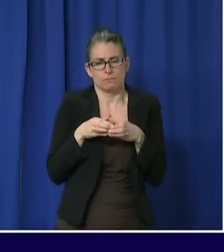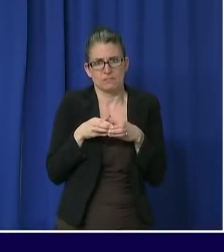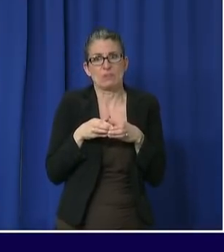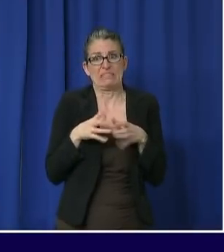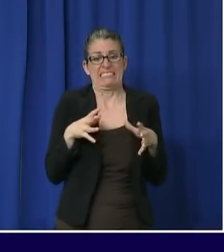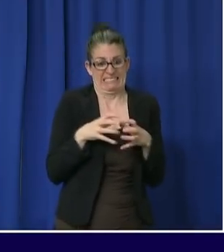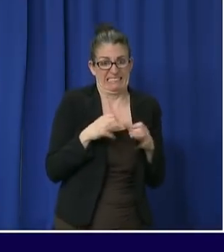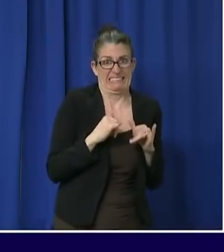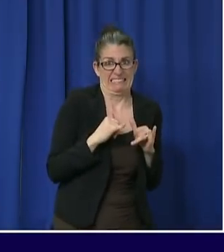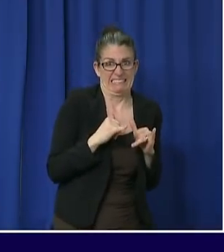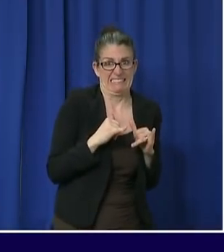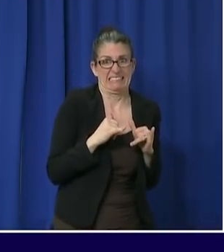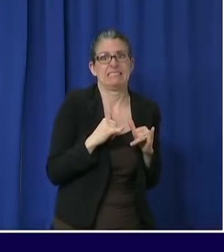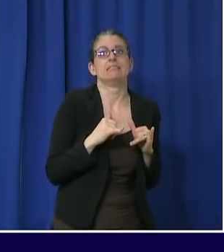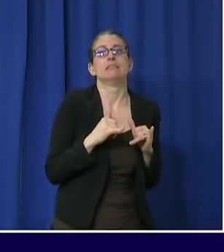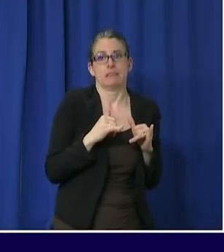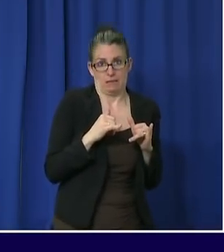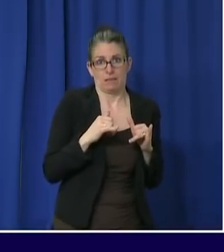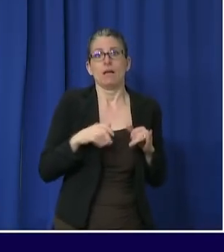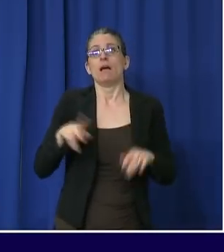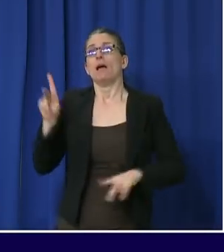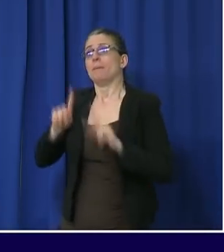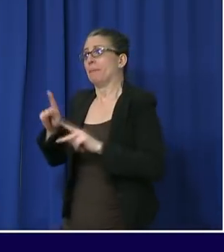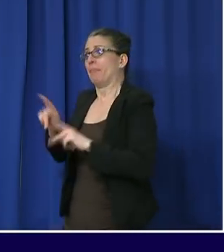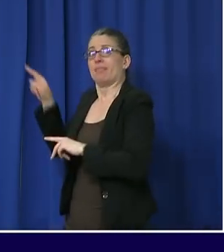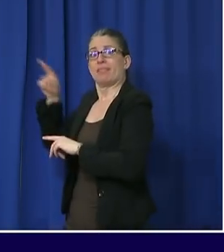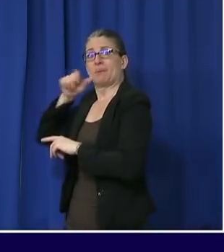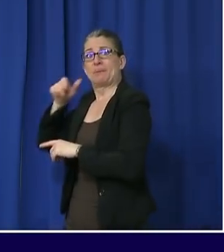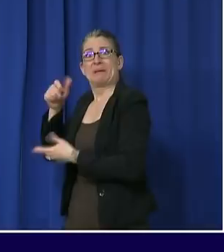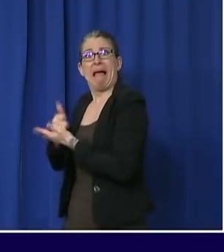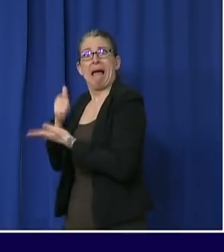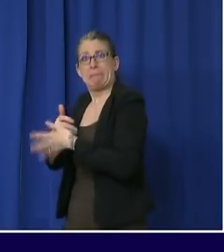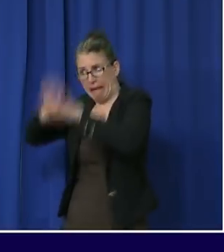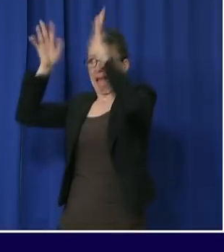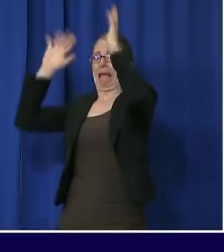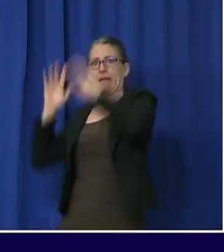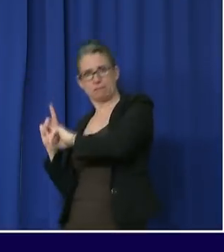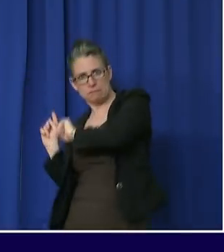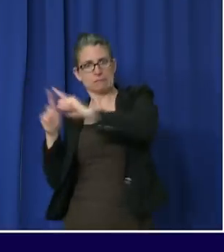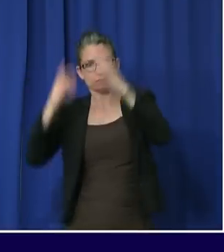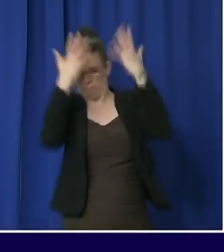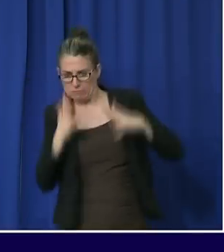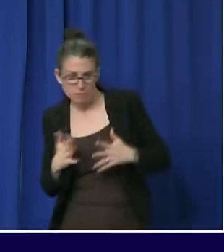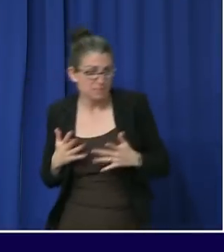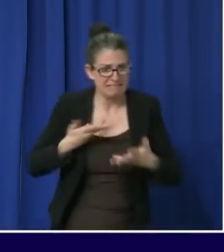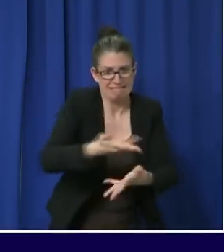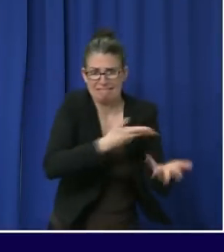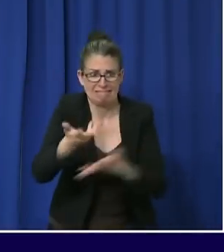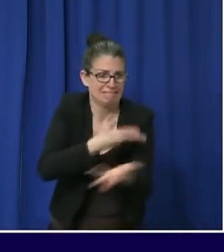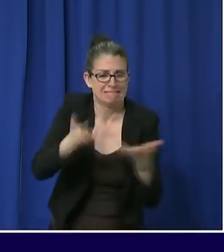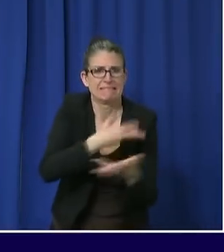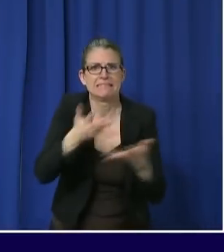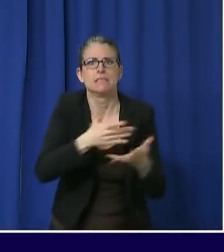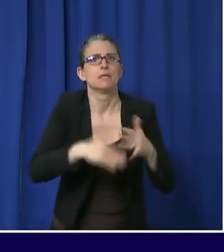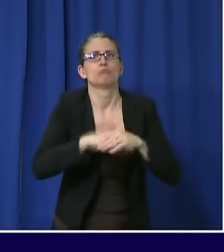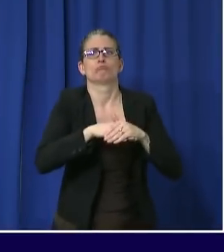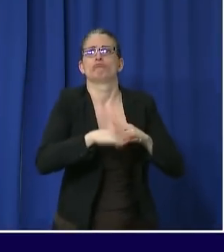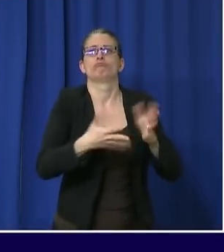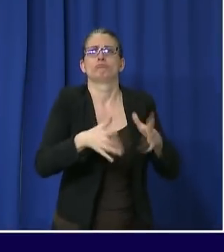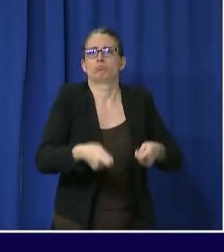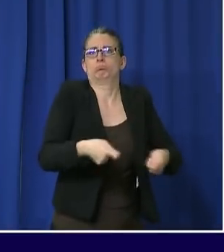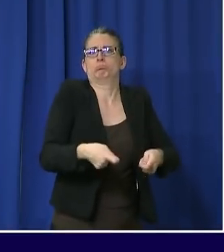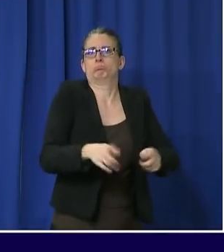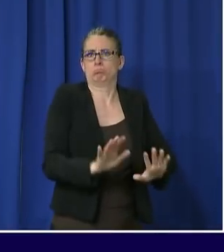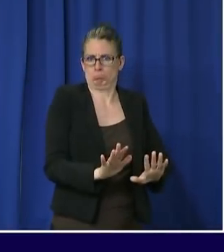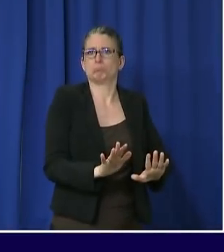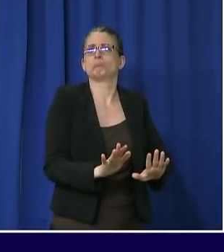infernos. However, and so as a result of that, Megan, for example, just in the past couple of days, the number of new cases that are